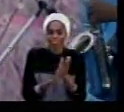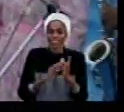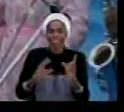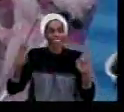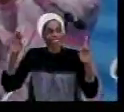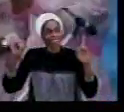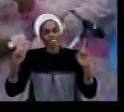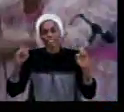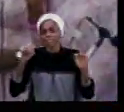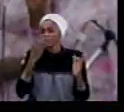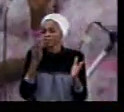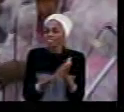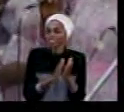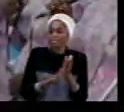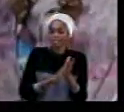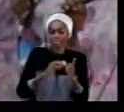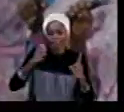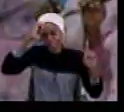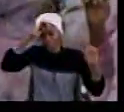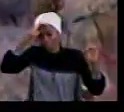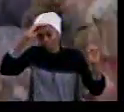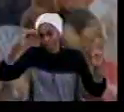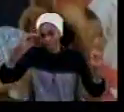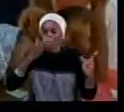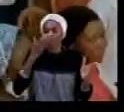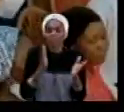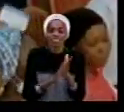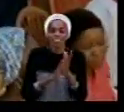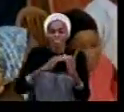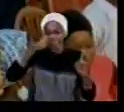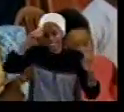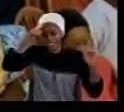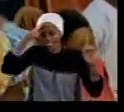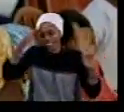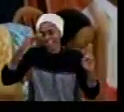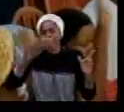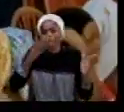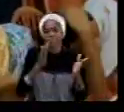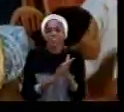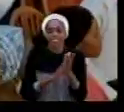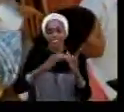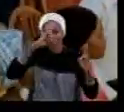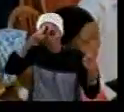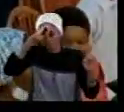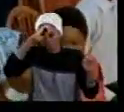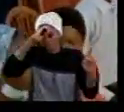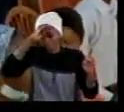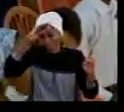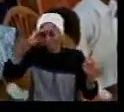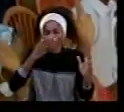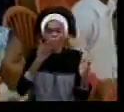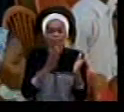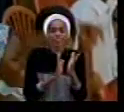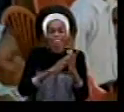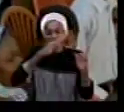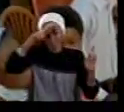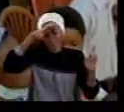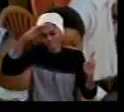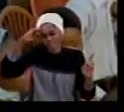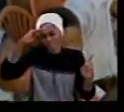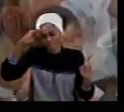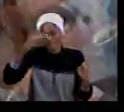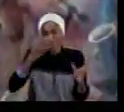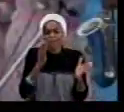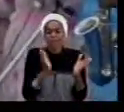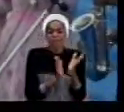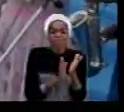King of Kings, praise him. Jehovah Jireh, praise him. Jehovah Nissi, praise him. He's the Lord of Lords, praise him. He's the King